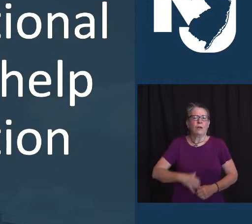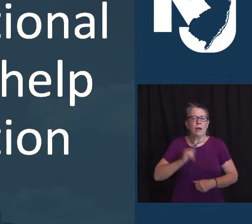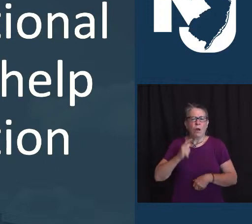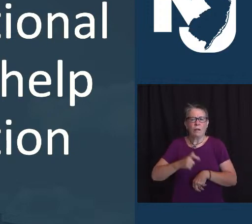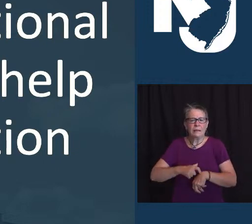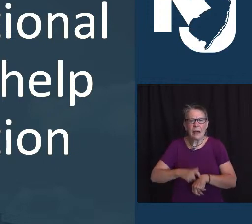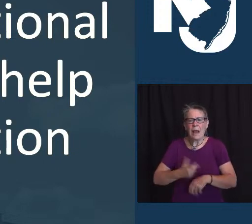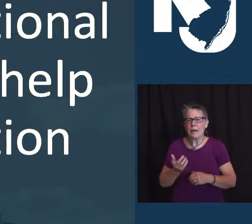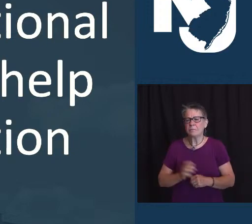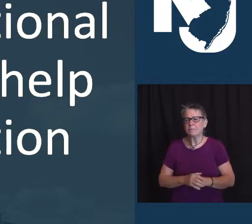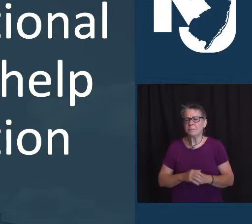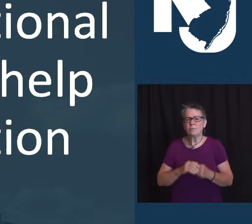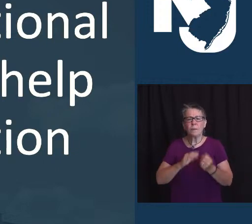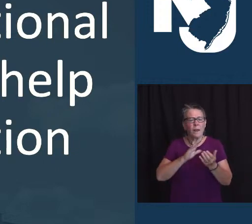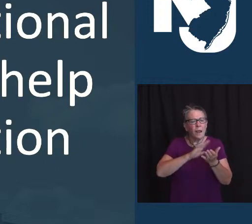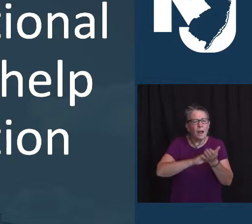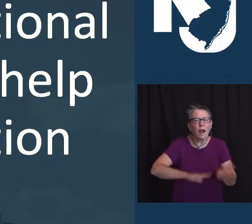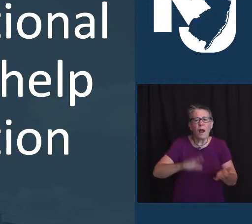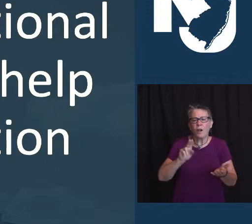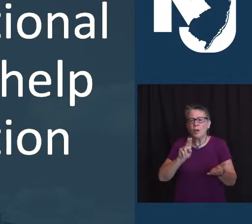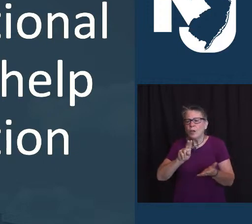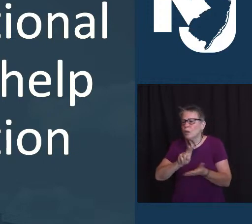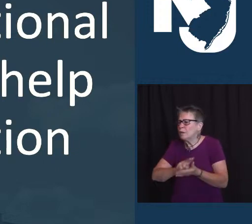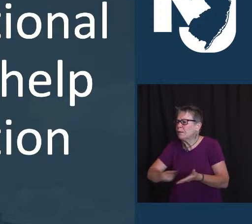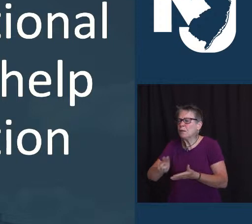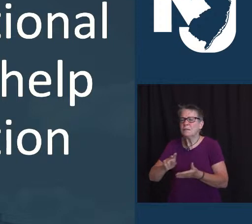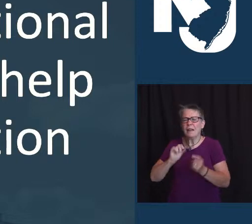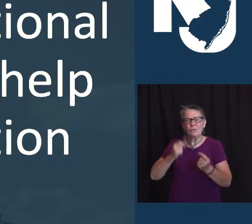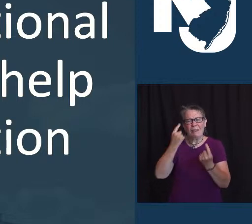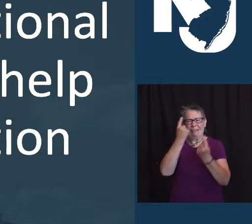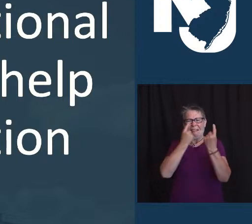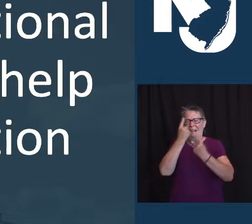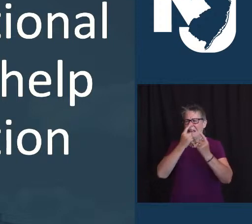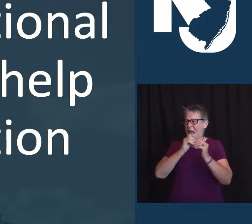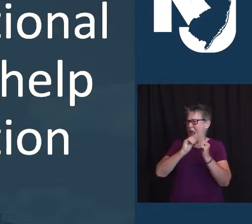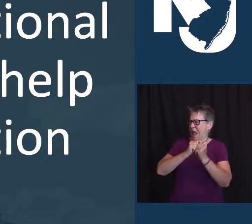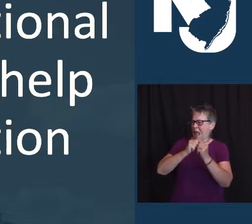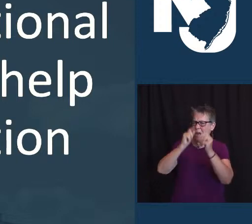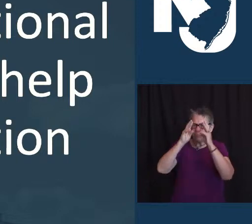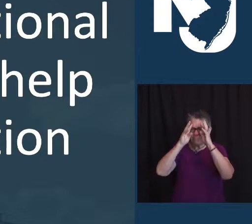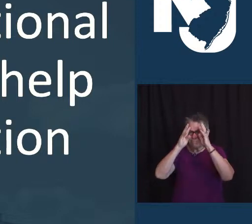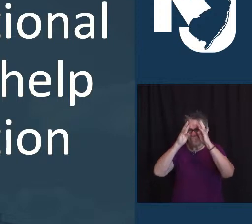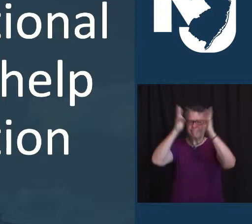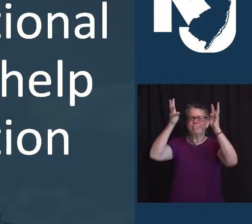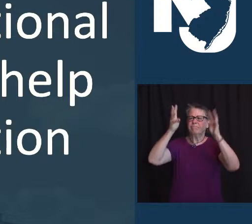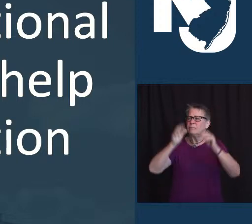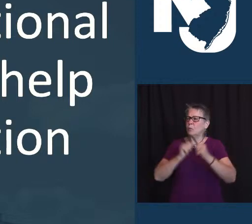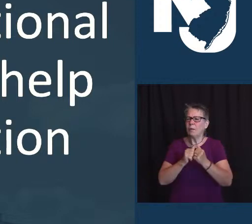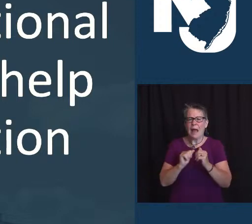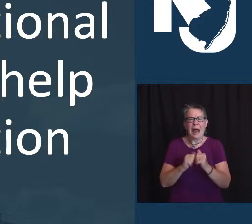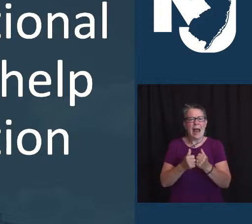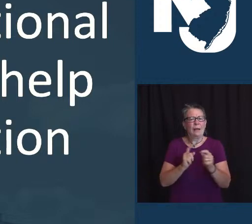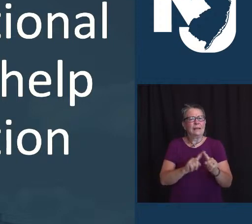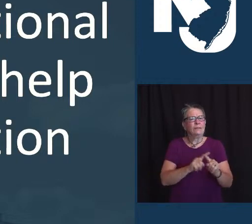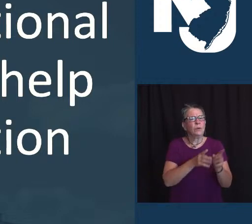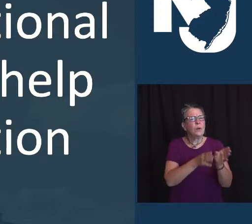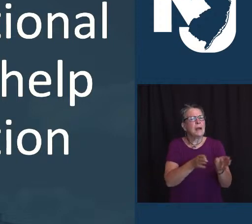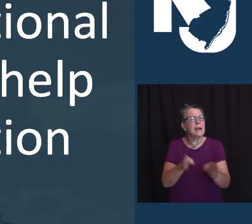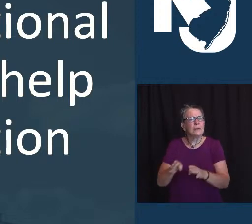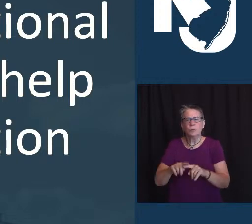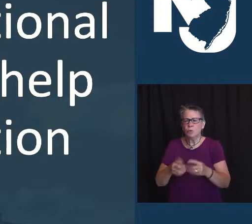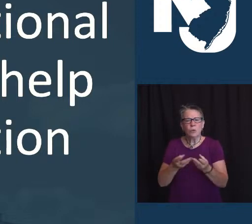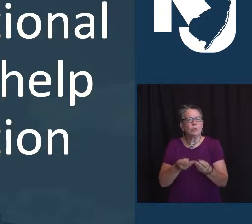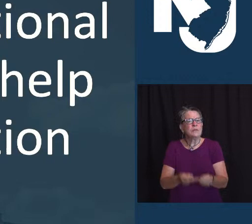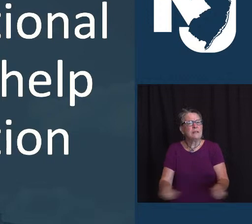on-campus food needs and raise awareness of available campus services among students who may need a helping